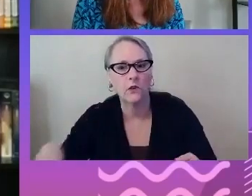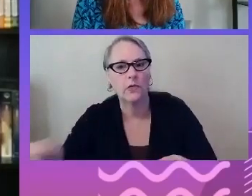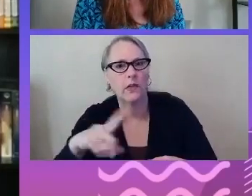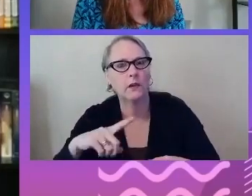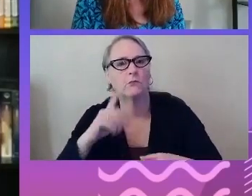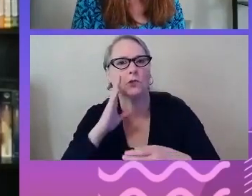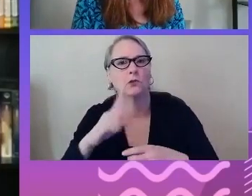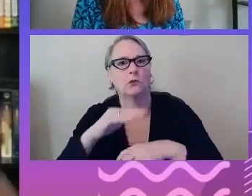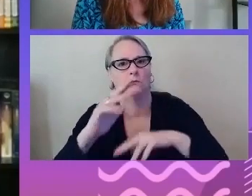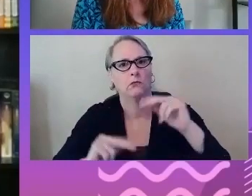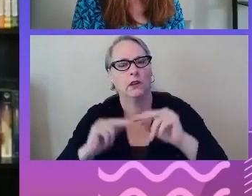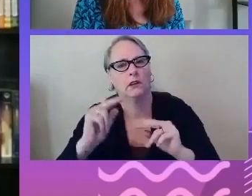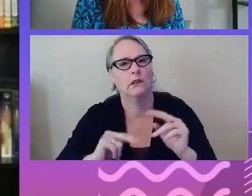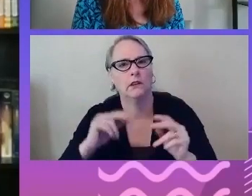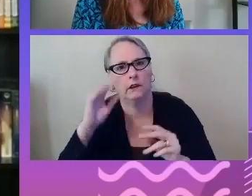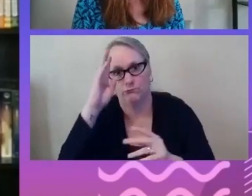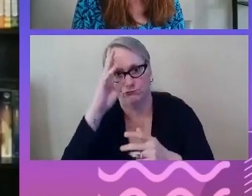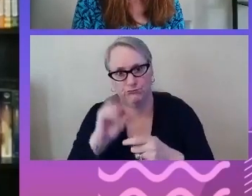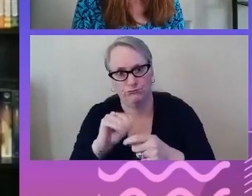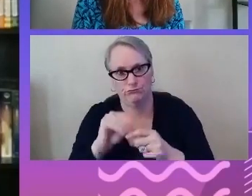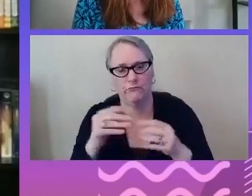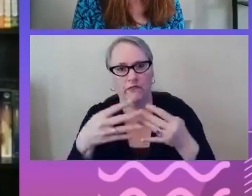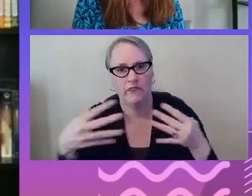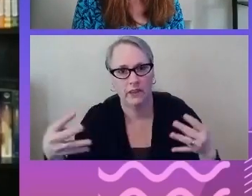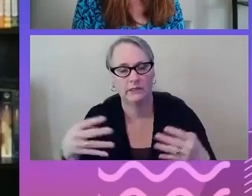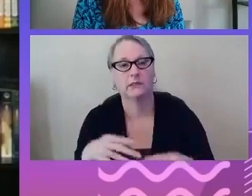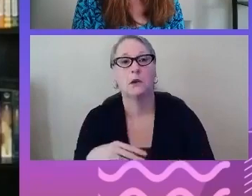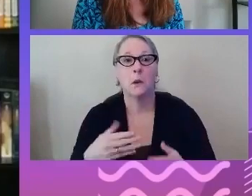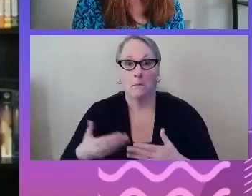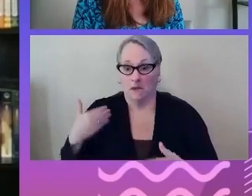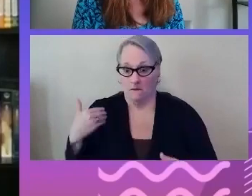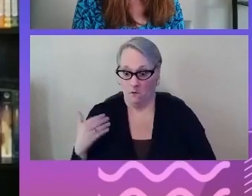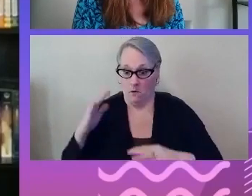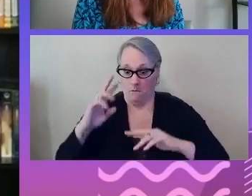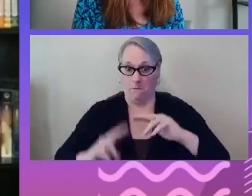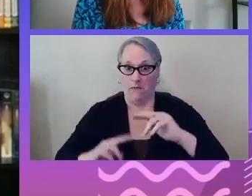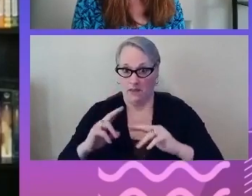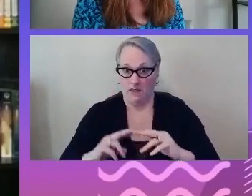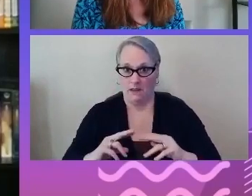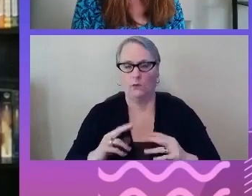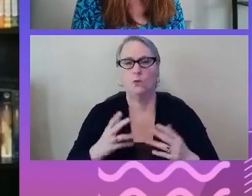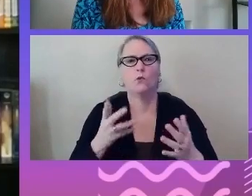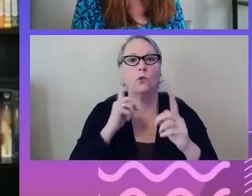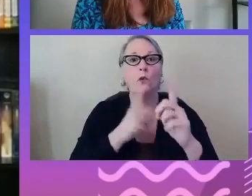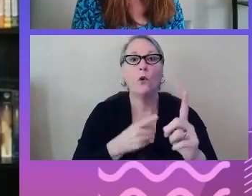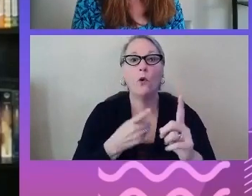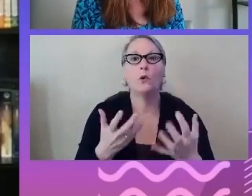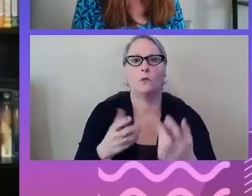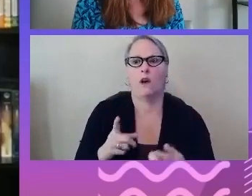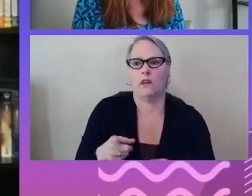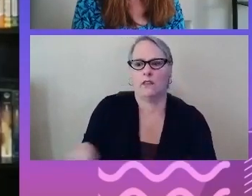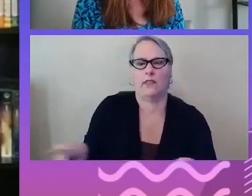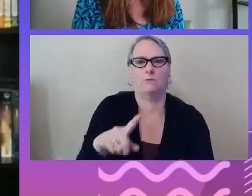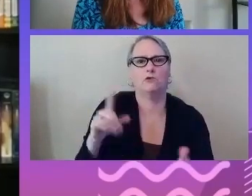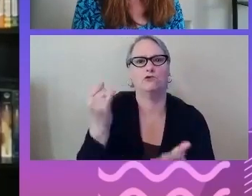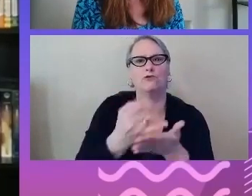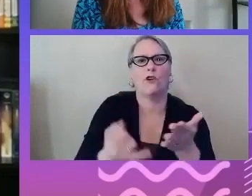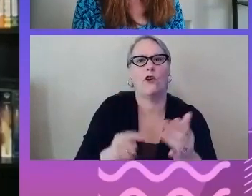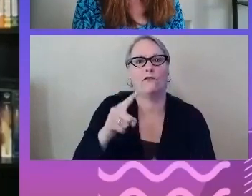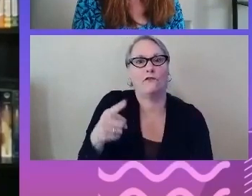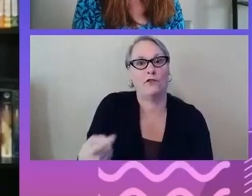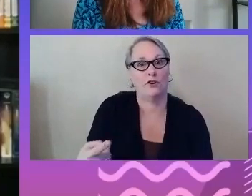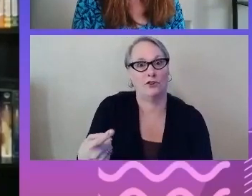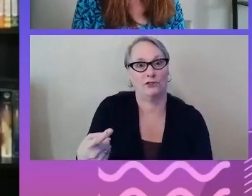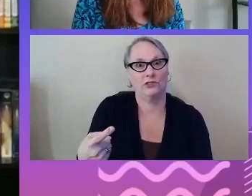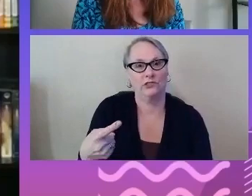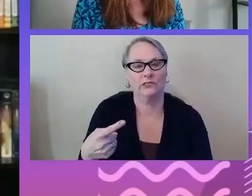have them build, you want them to draw, possibly, if they could. Make a design like an engineer would, start designing, thinking. And if they can't draw it, maybe they